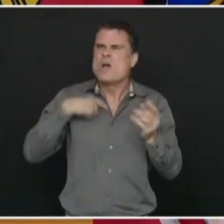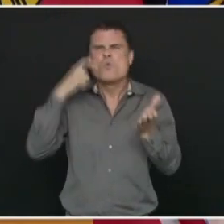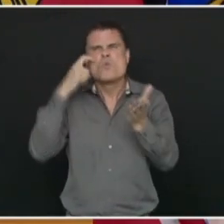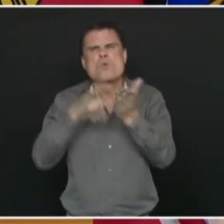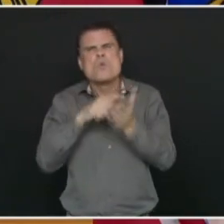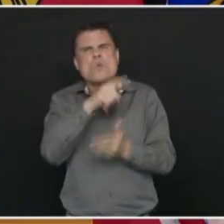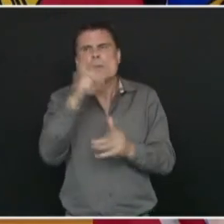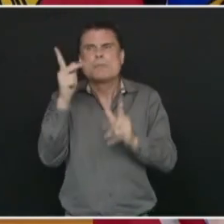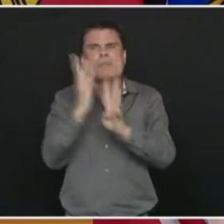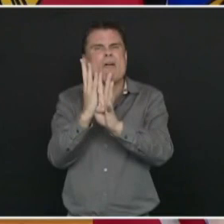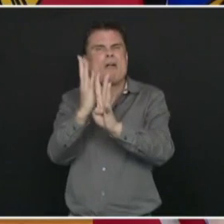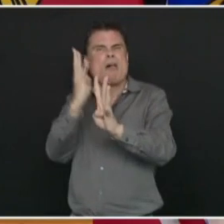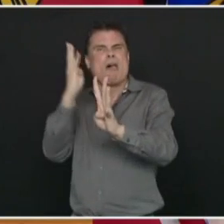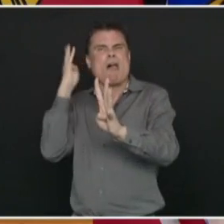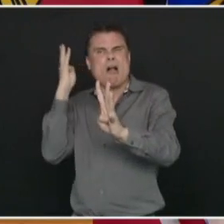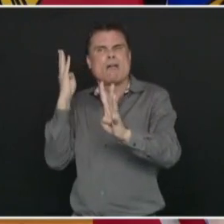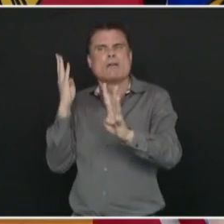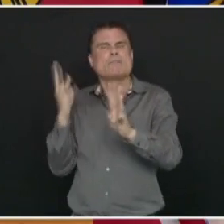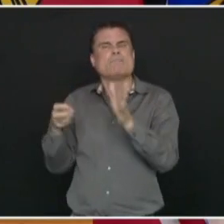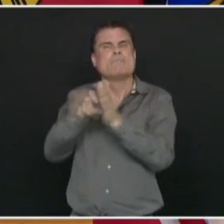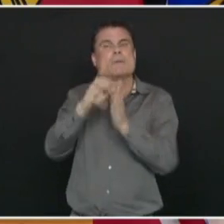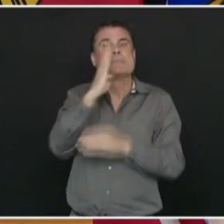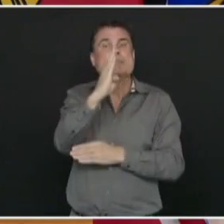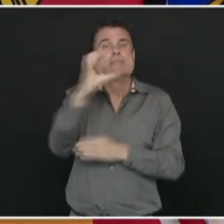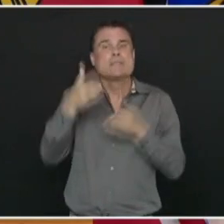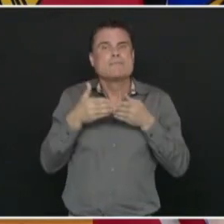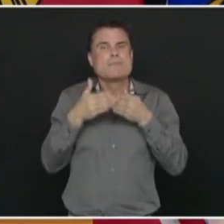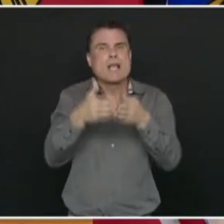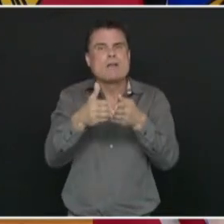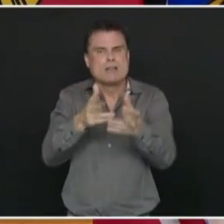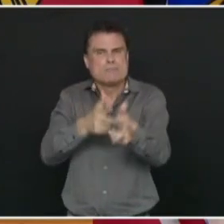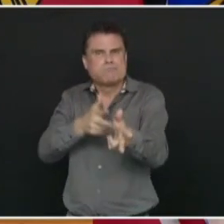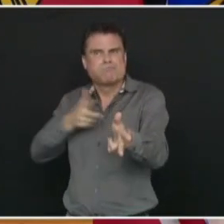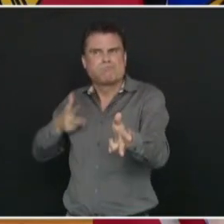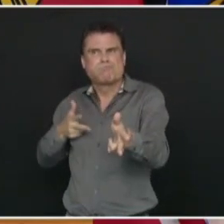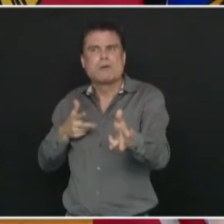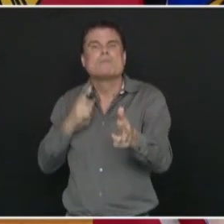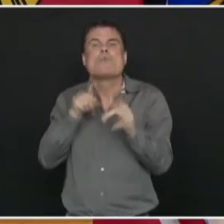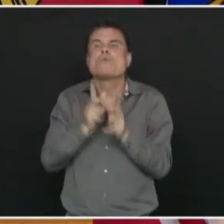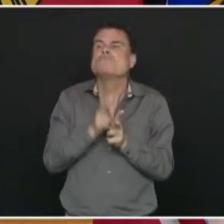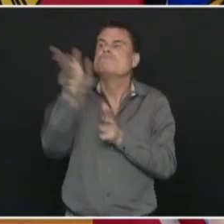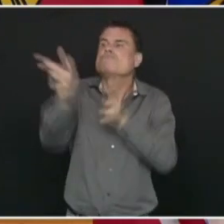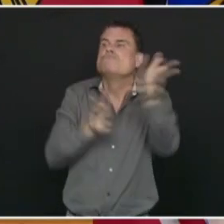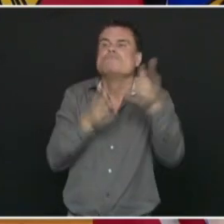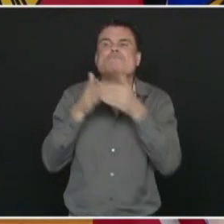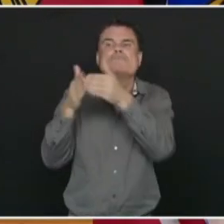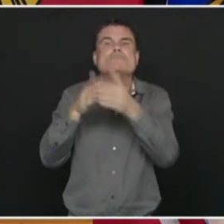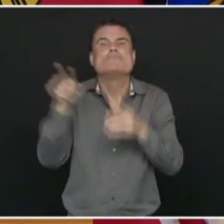staying a safe distance from others.